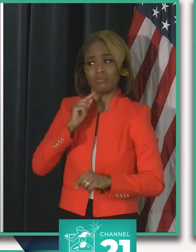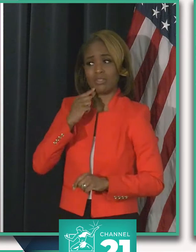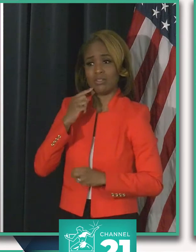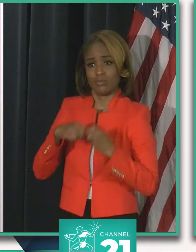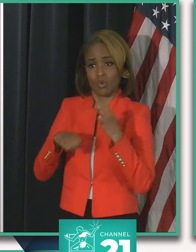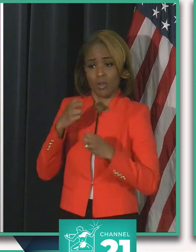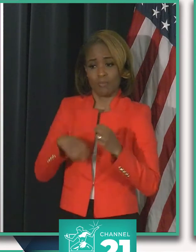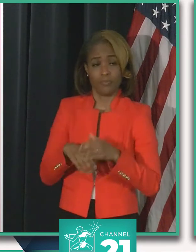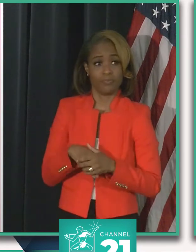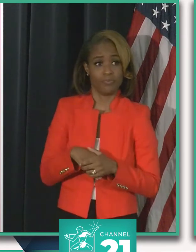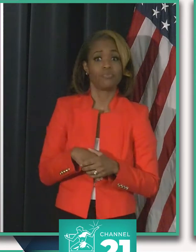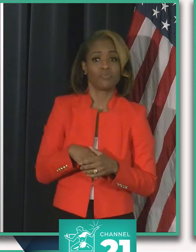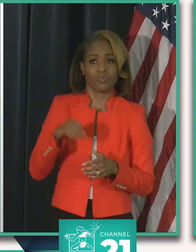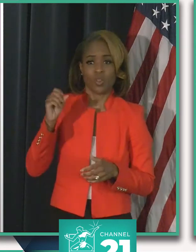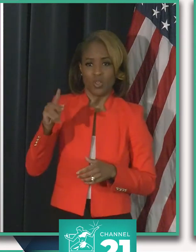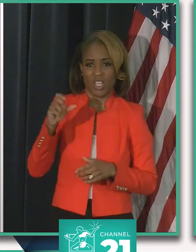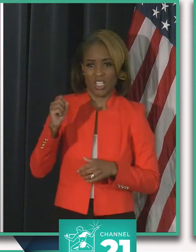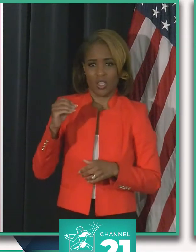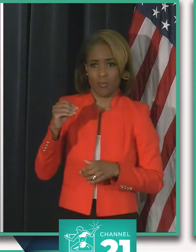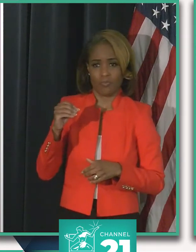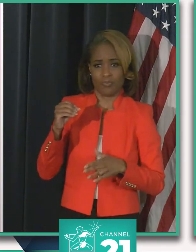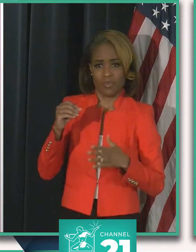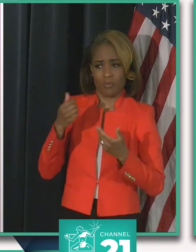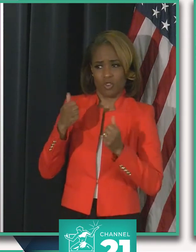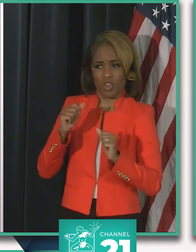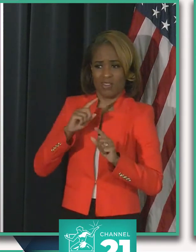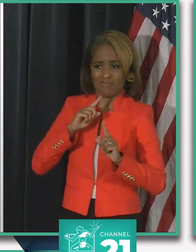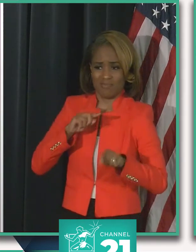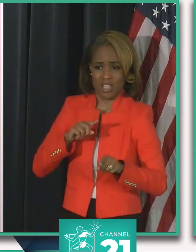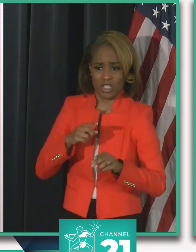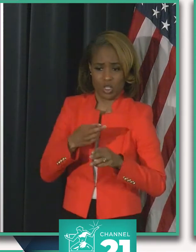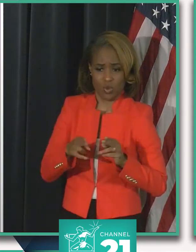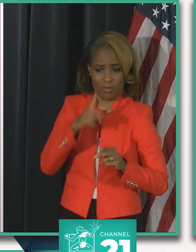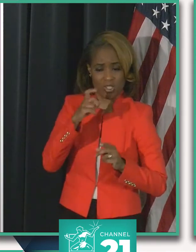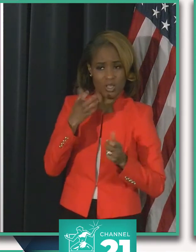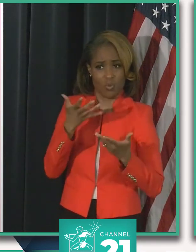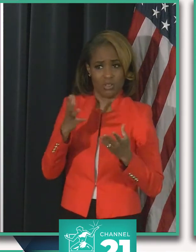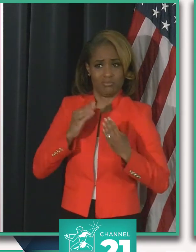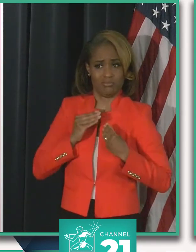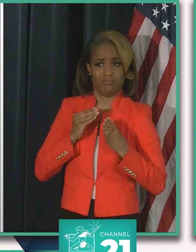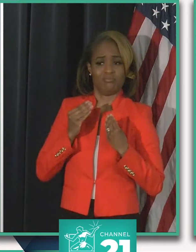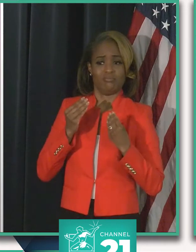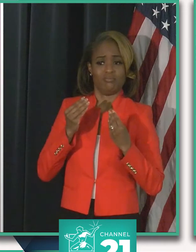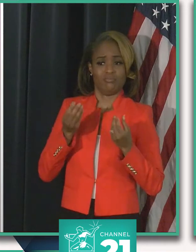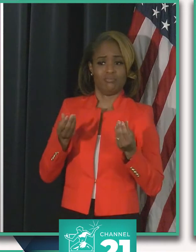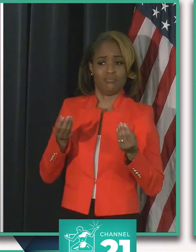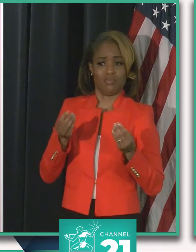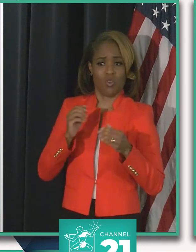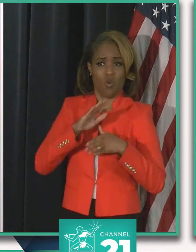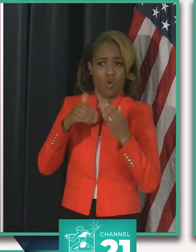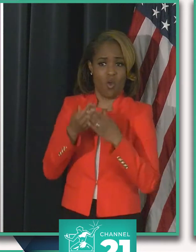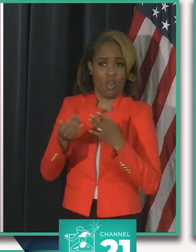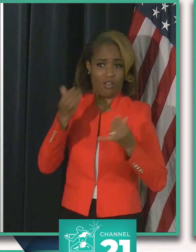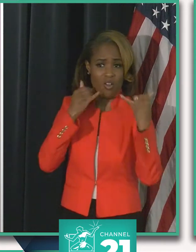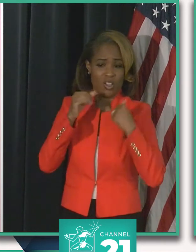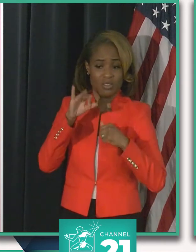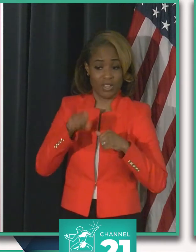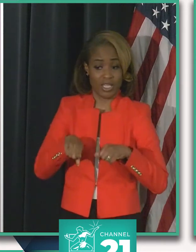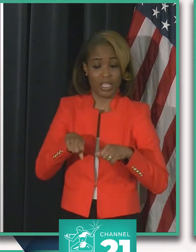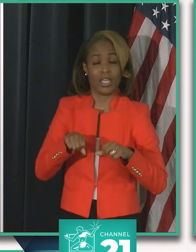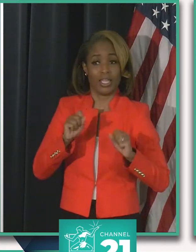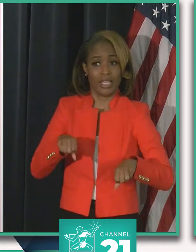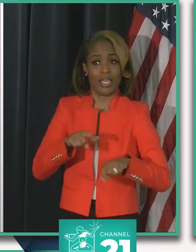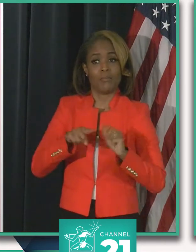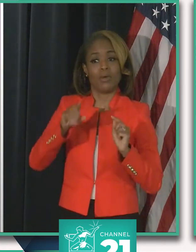Right, so let me, I'm going to try to take these quickly myself because I want to get as many calls as I can. Dave Bell will be out to look at